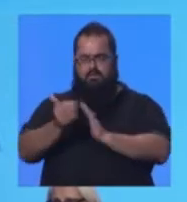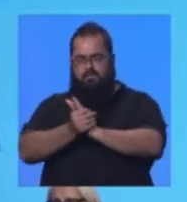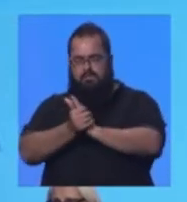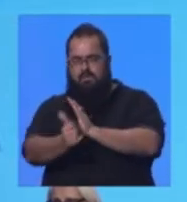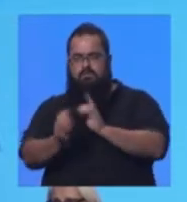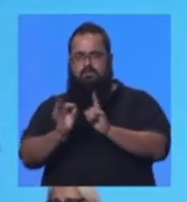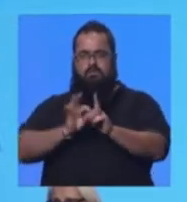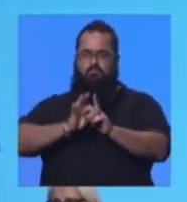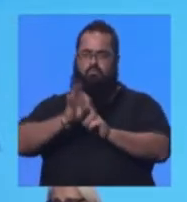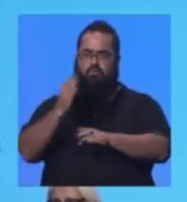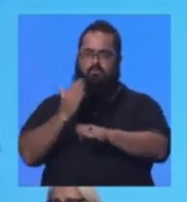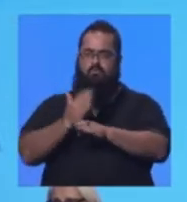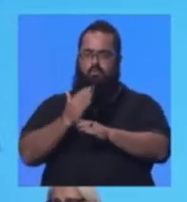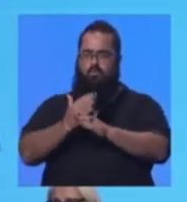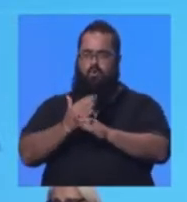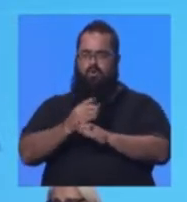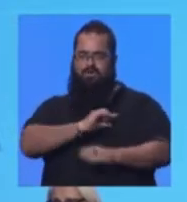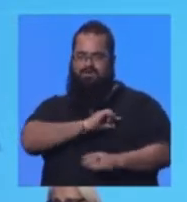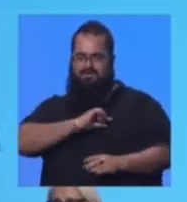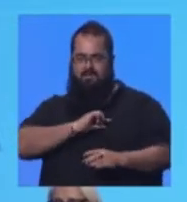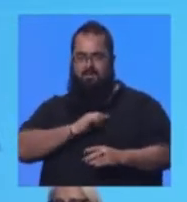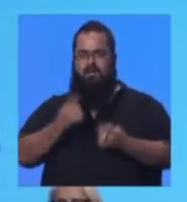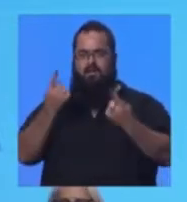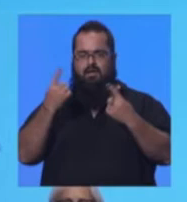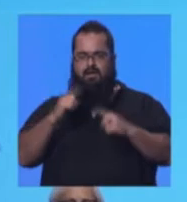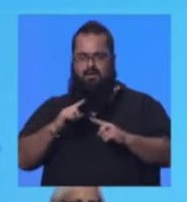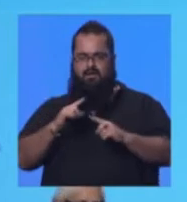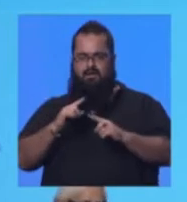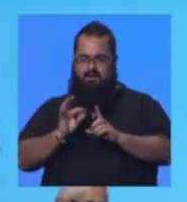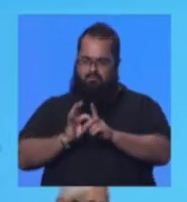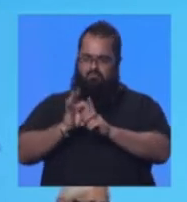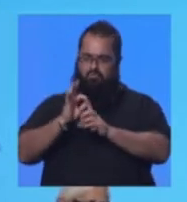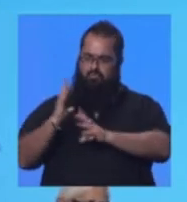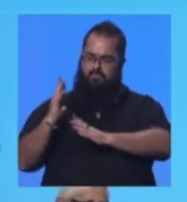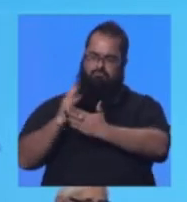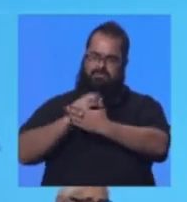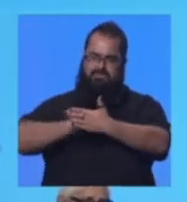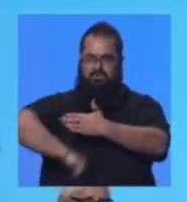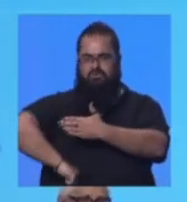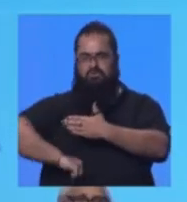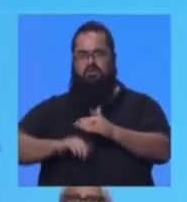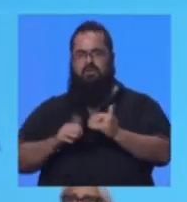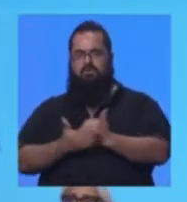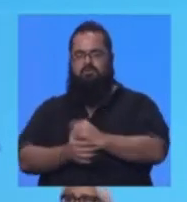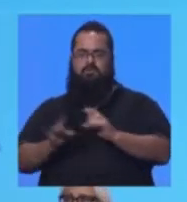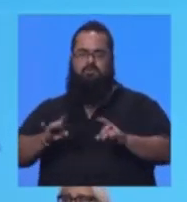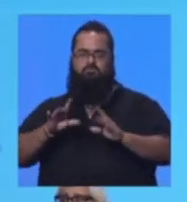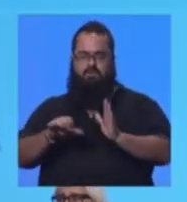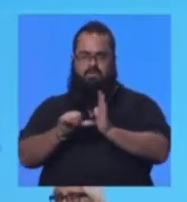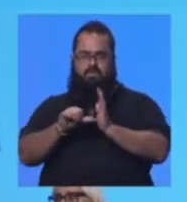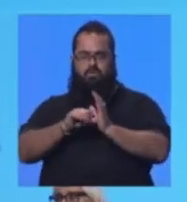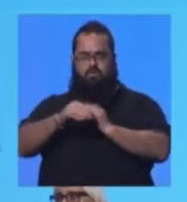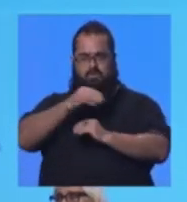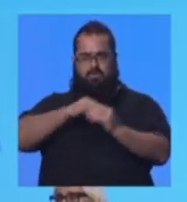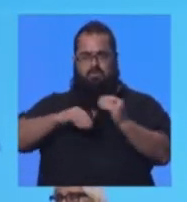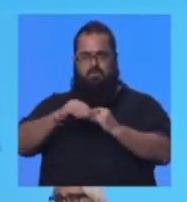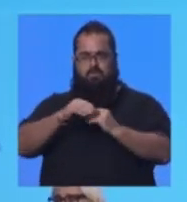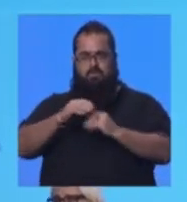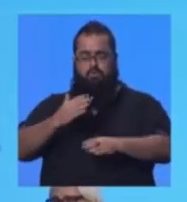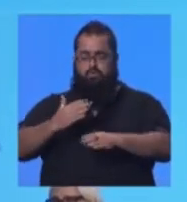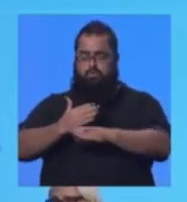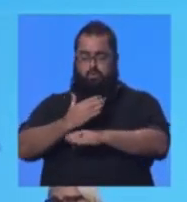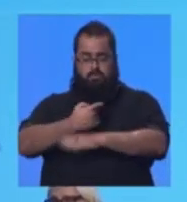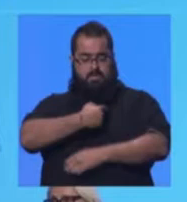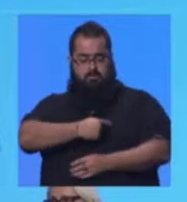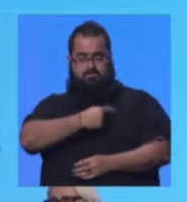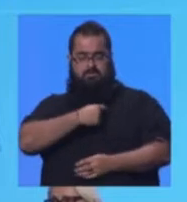ethics, recession-proof the Australian economy, and so much more. A job guarantee would